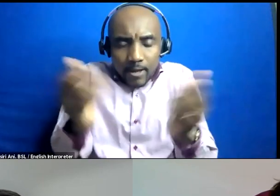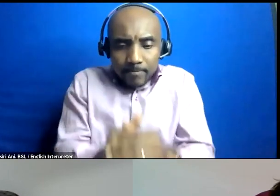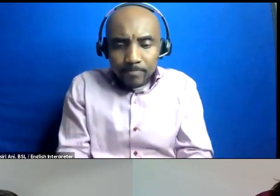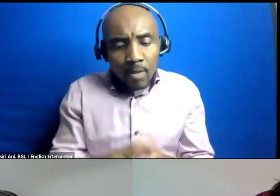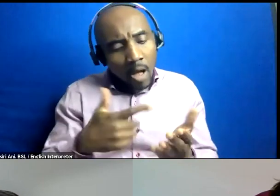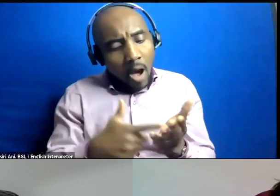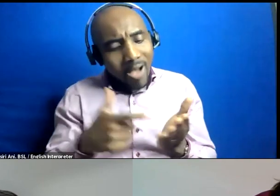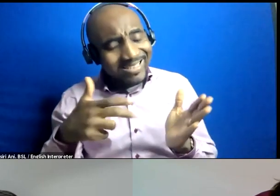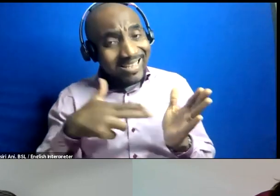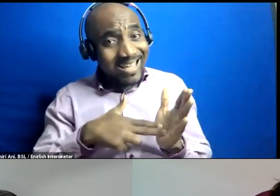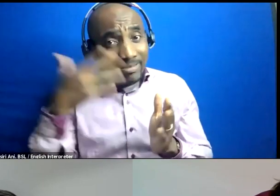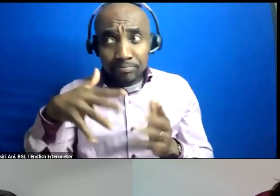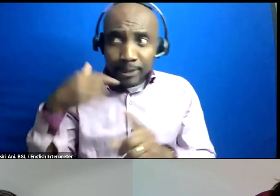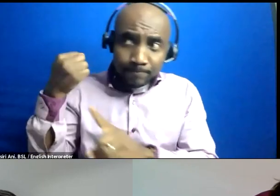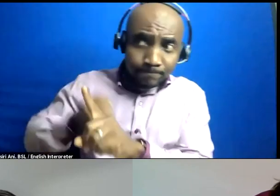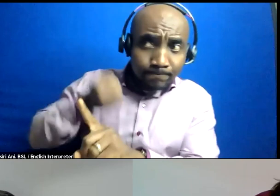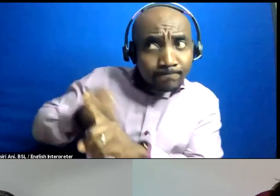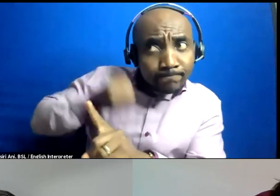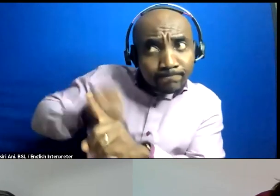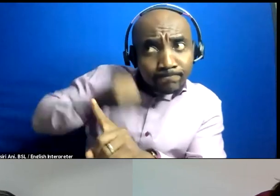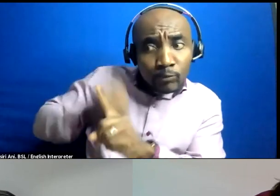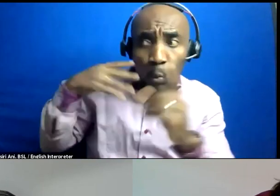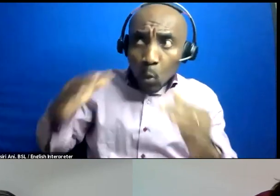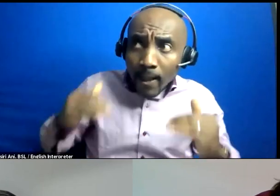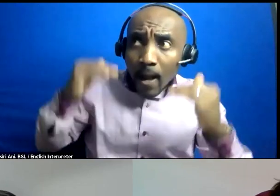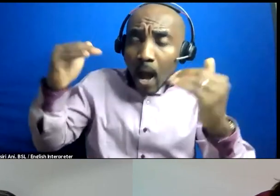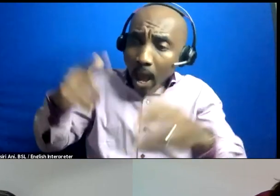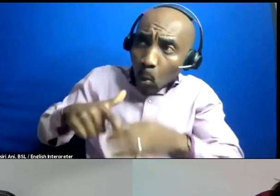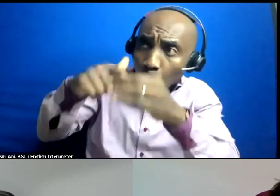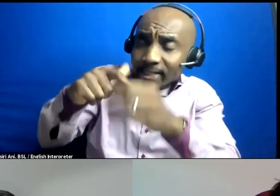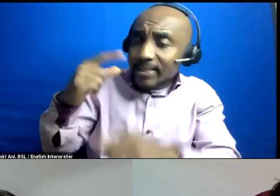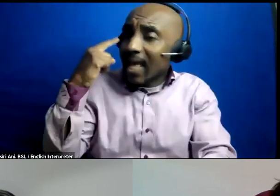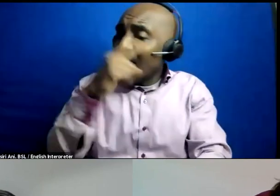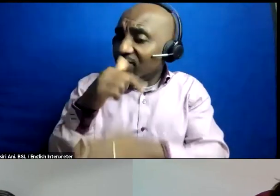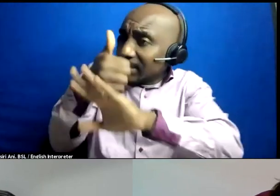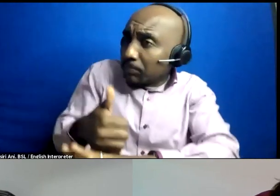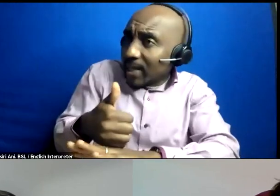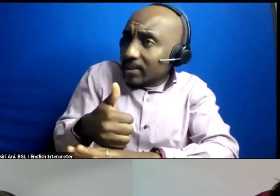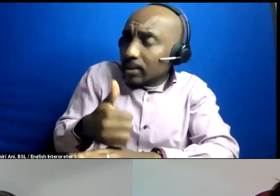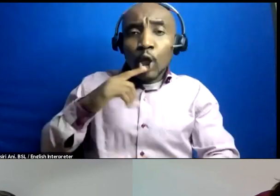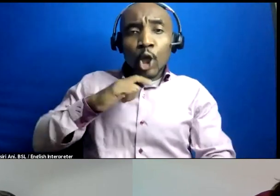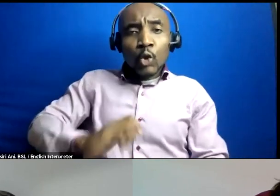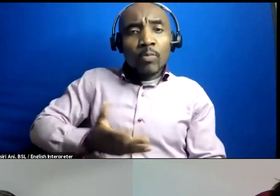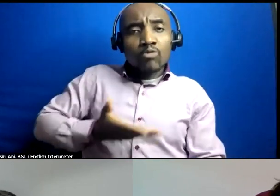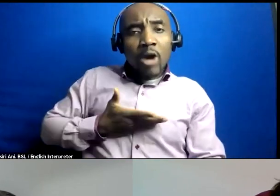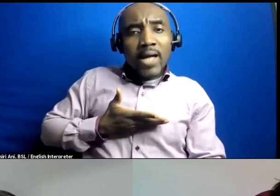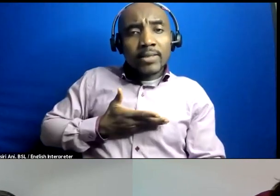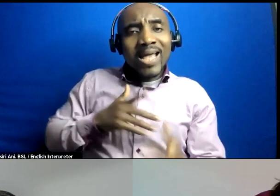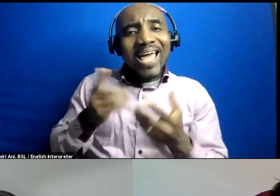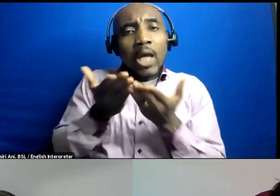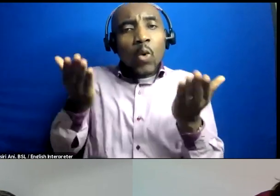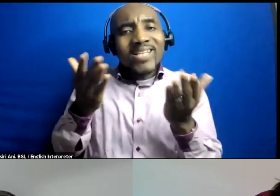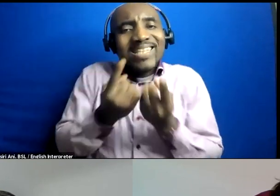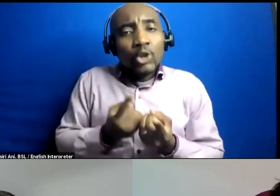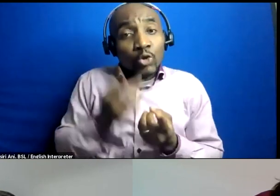for high-quality evidence-based training on human rights and equality issues in the context of the Mental Health Act for all health and